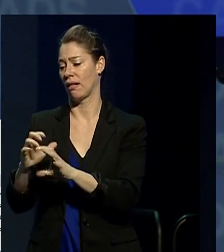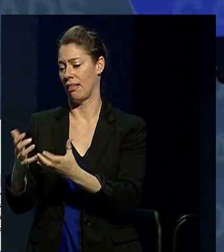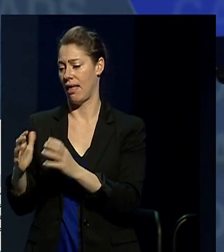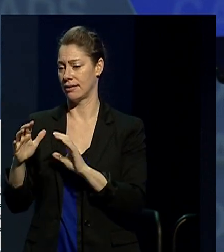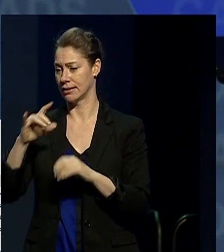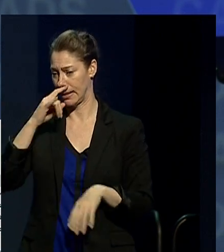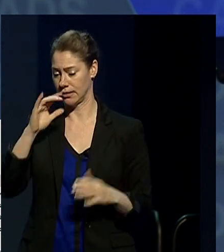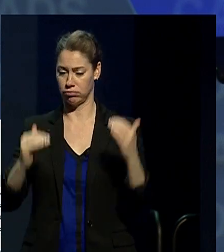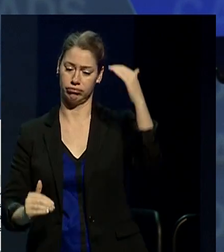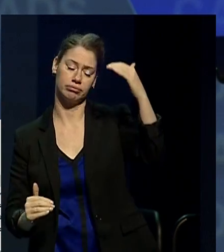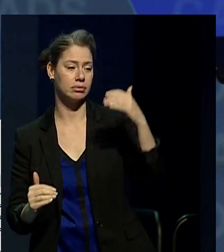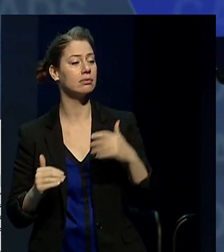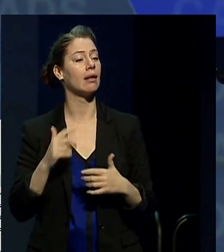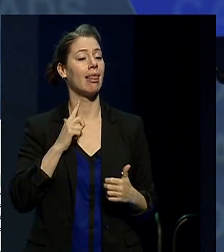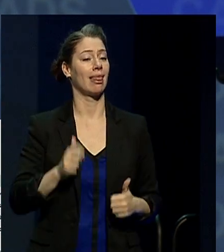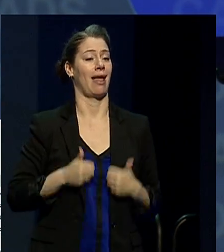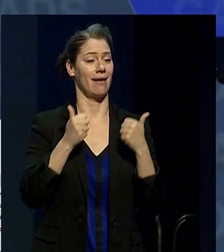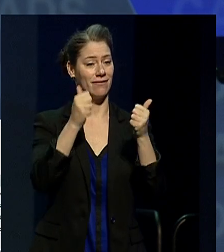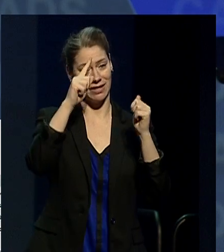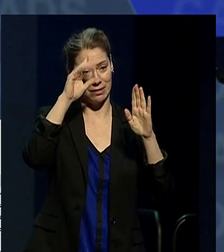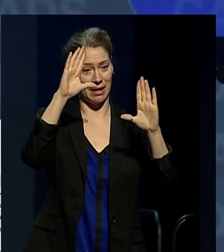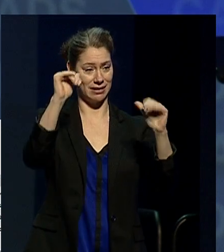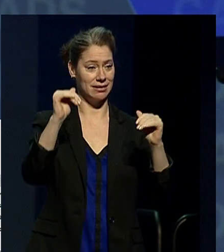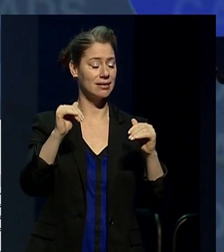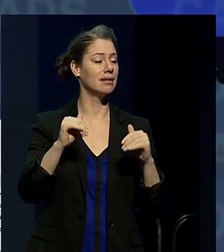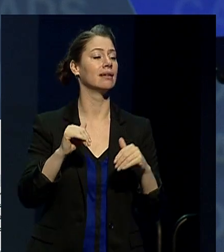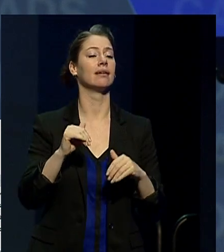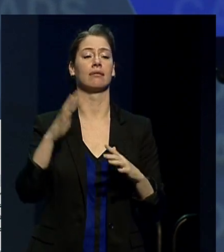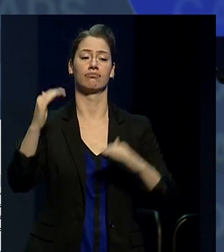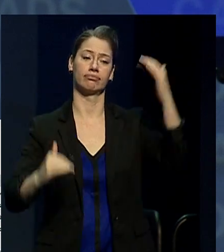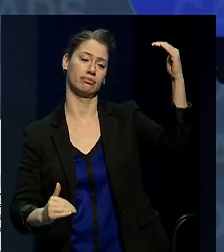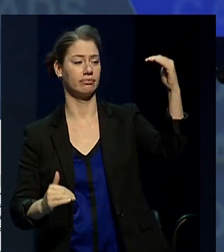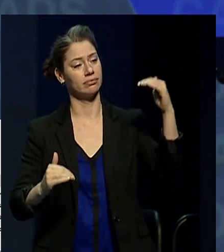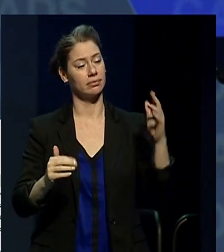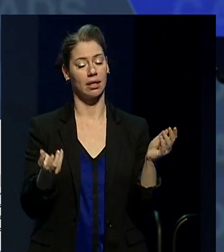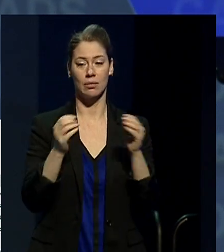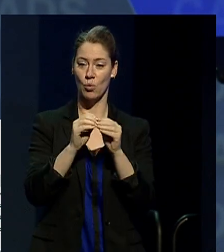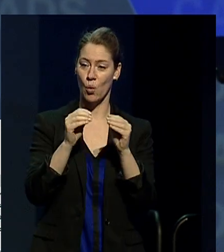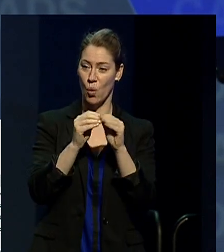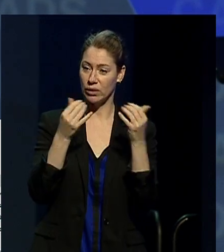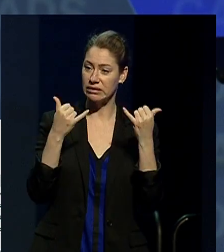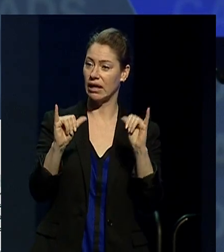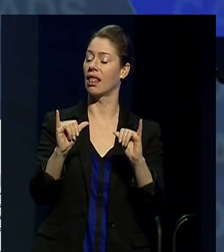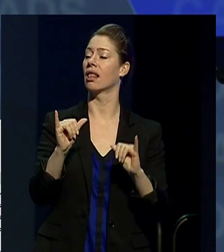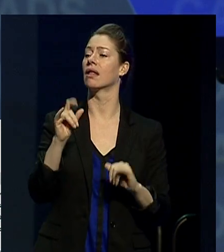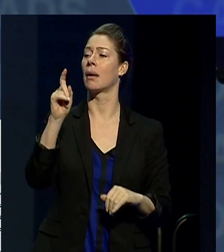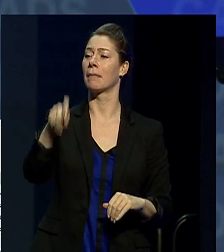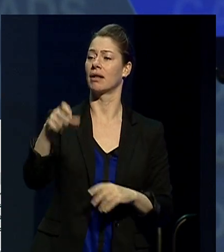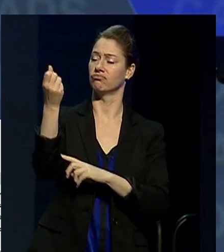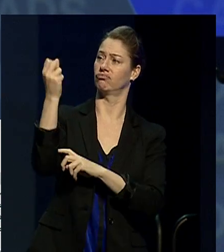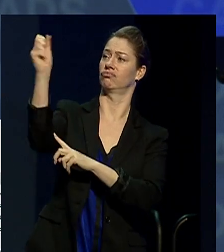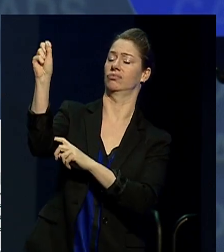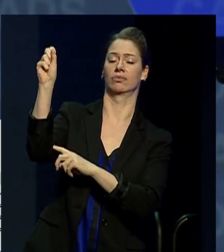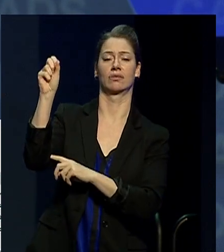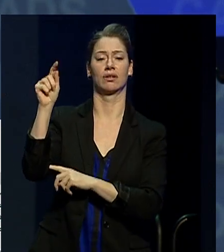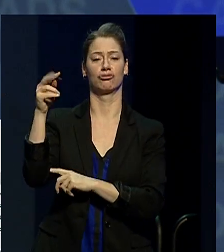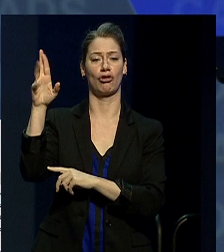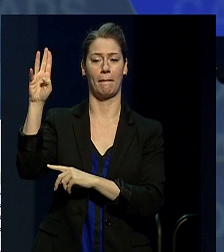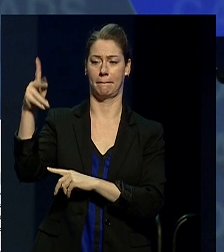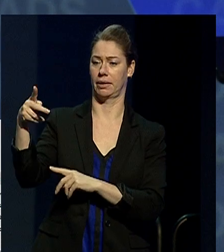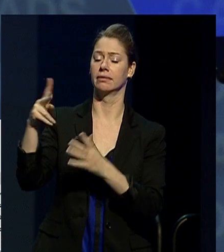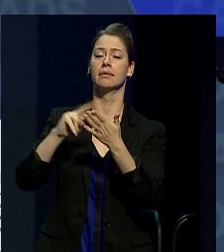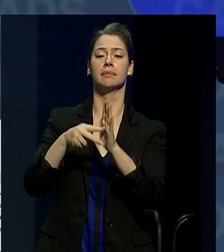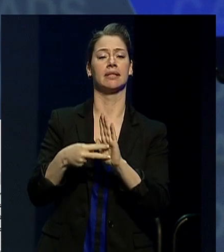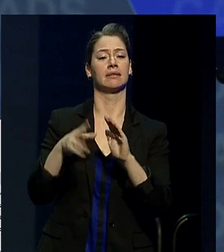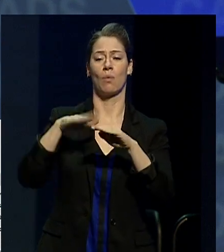life expectancy cap becomes greater. Standing up to Trump takes more than just